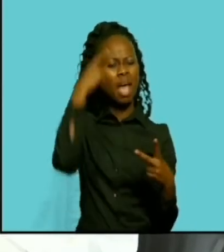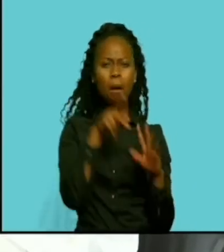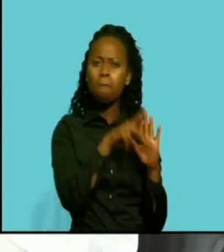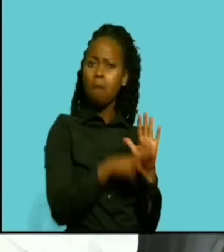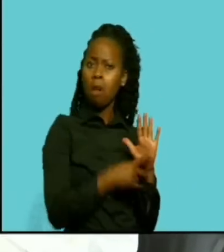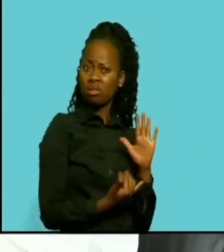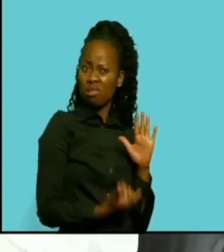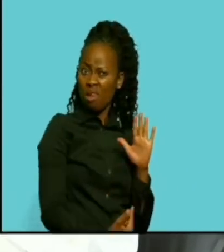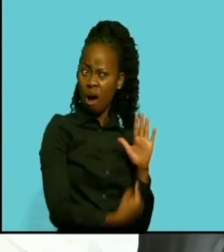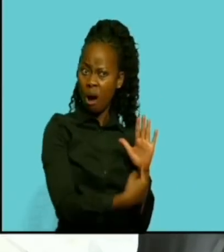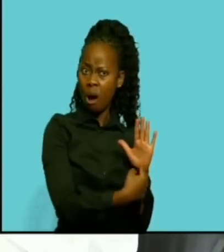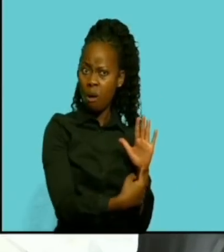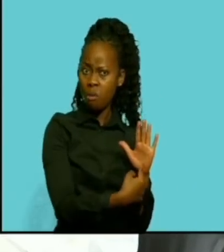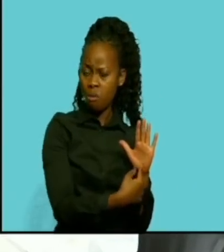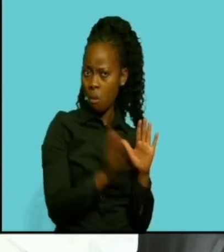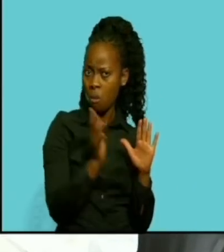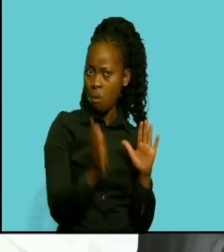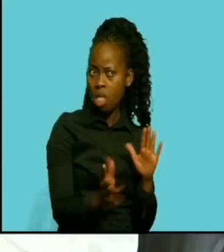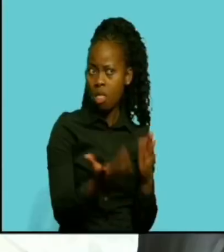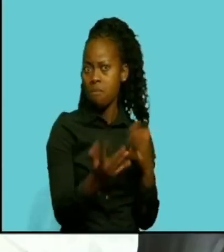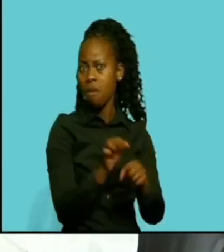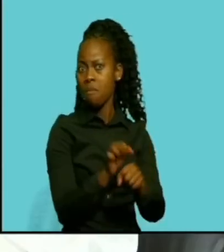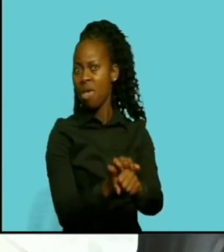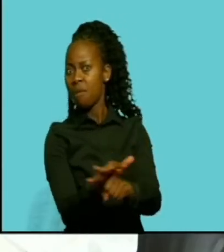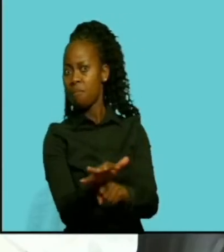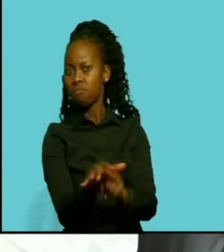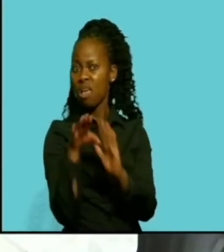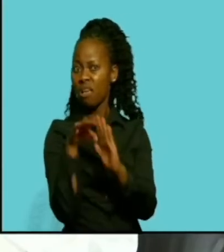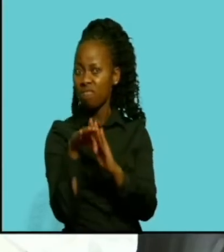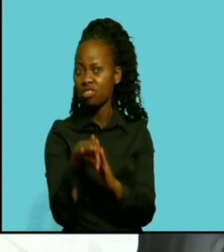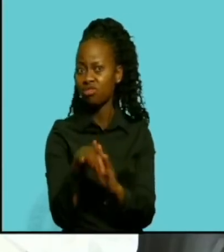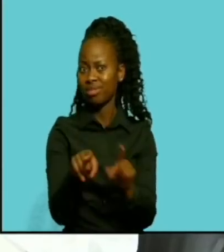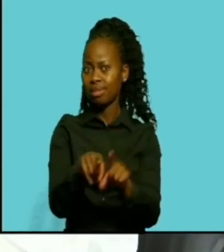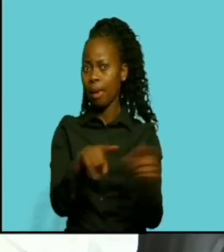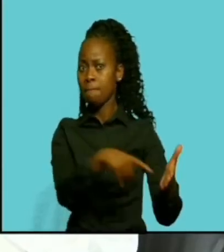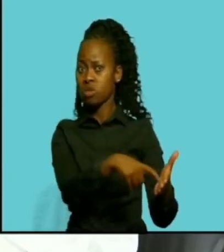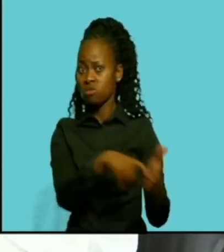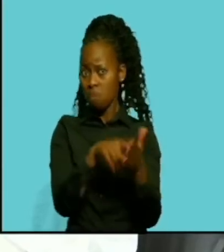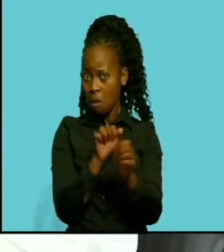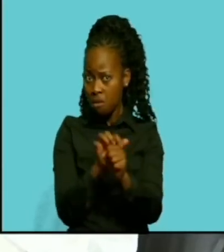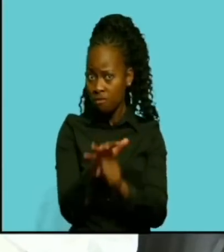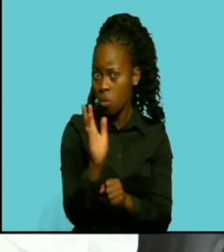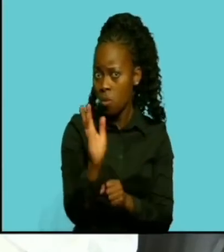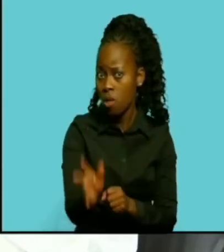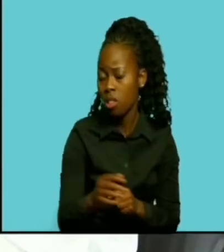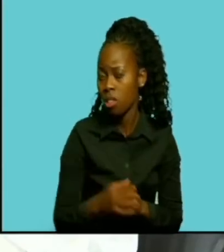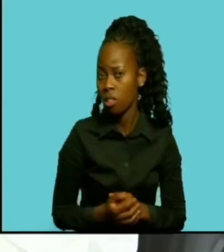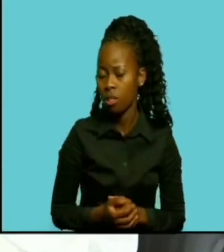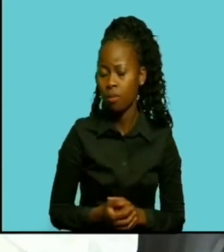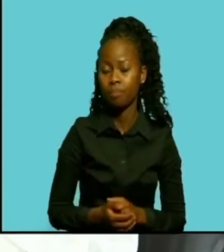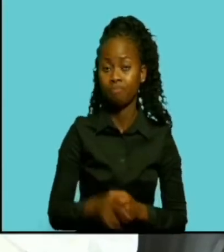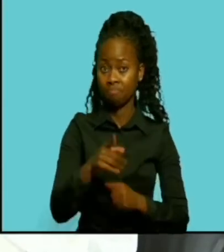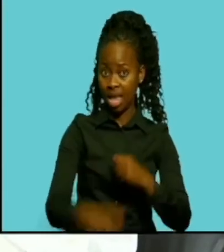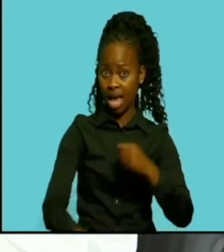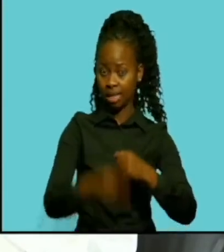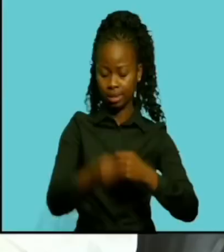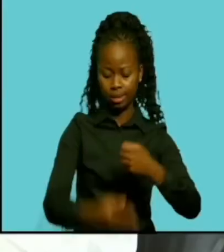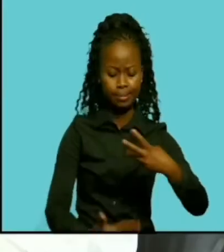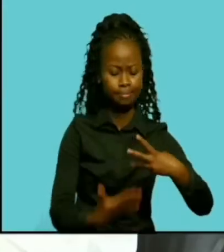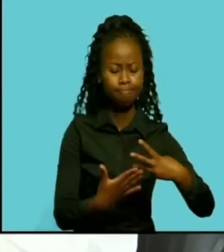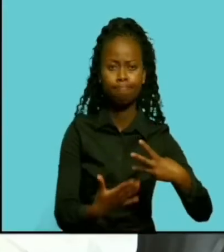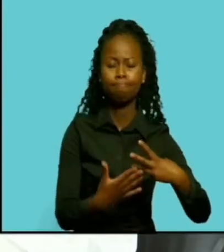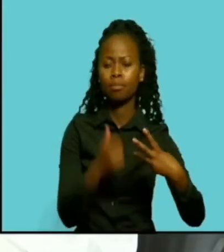stance will have a material impact on inflation and demand? He adds, there's bound to be